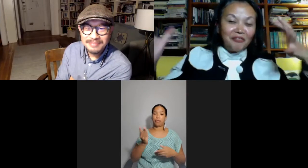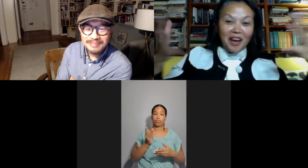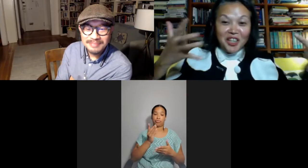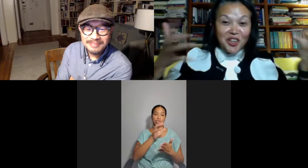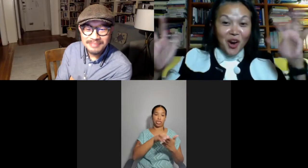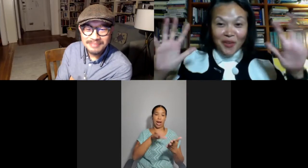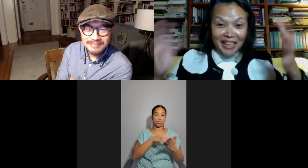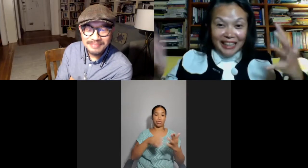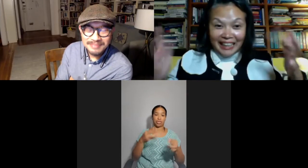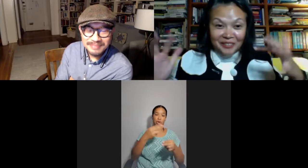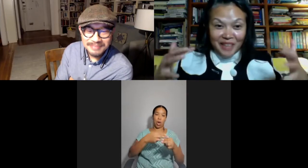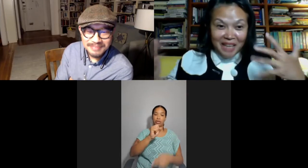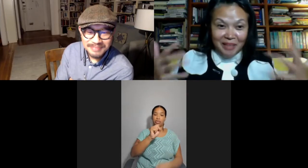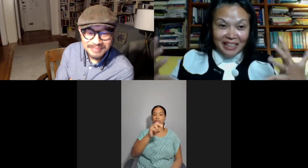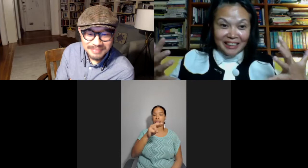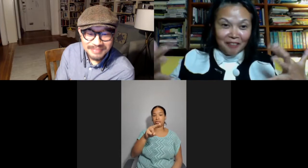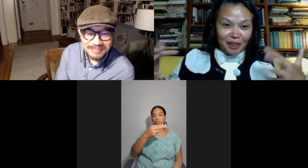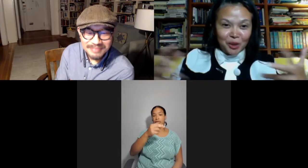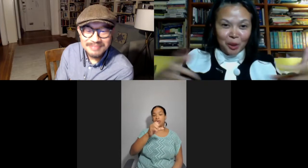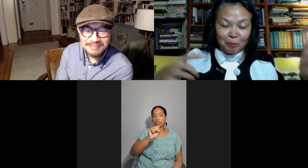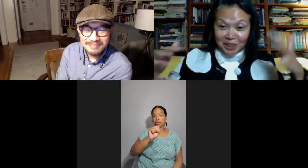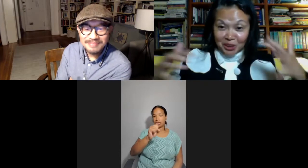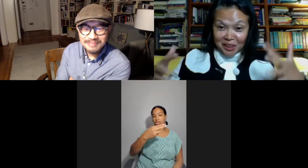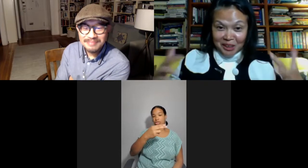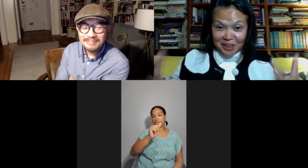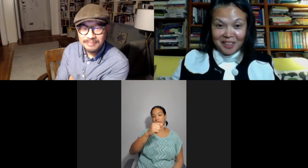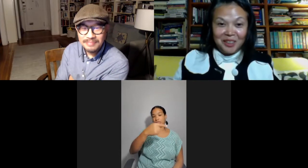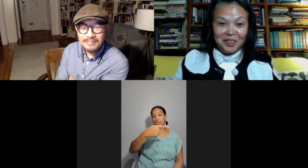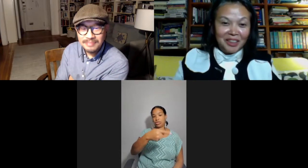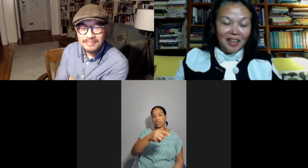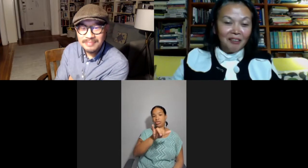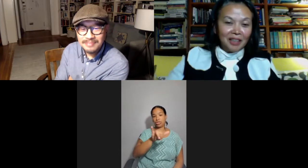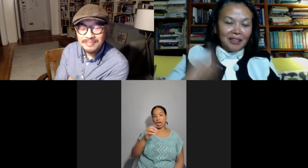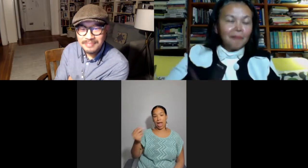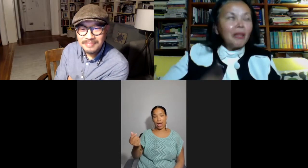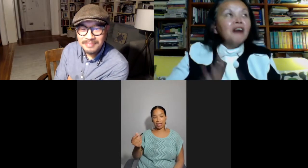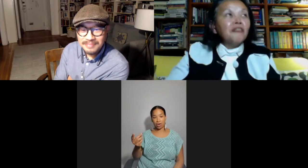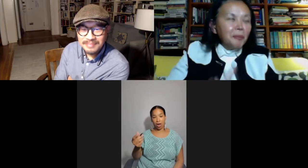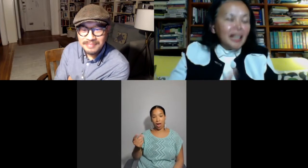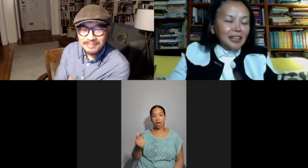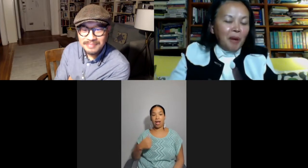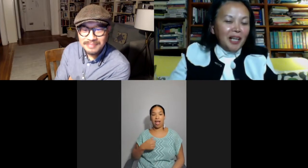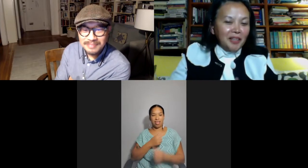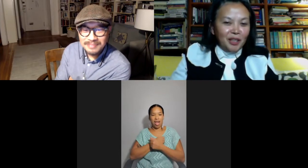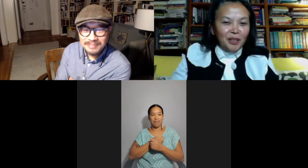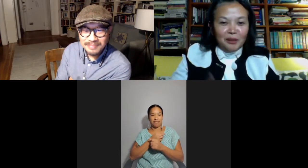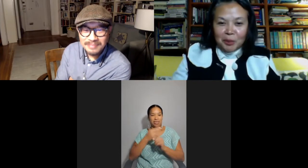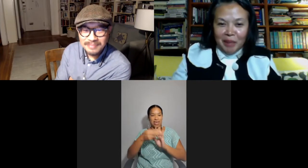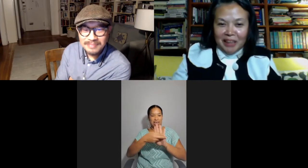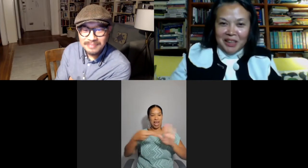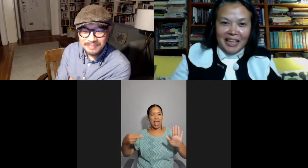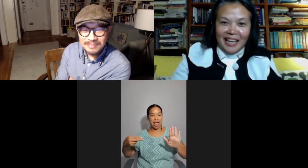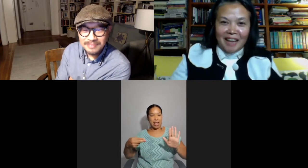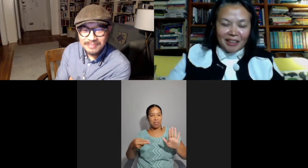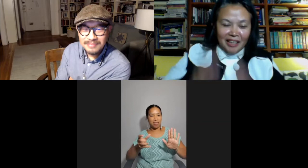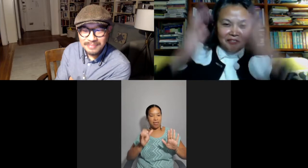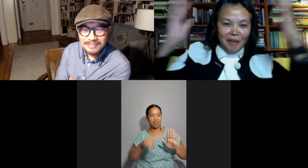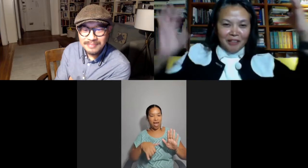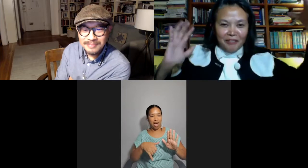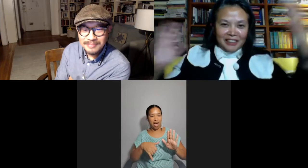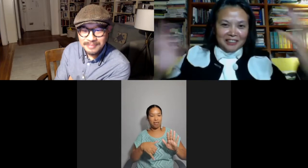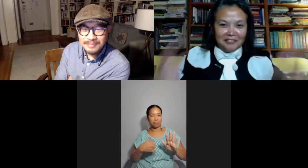that very knowing kind of naming of the tropes and structures that you do in your novels. I think for me, that's part of the huge pleasure that I have, the